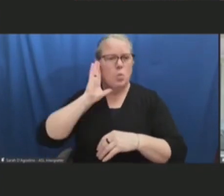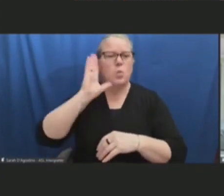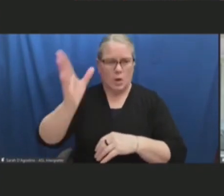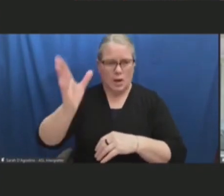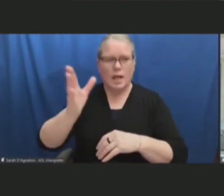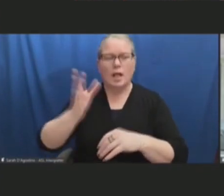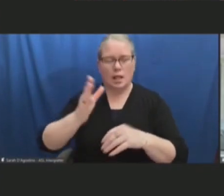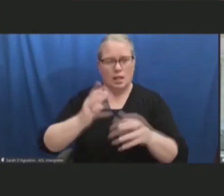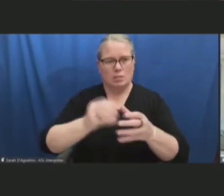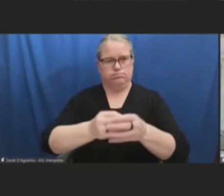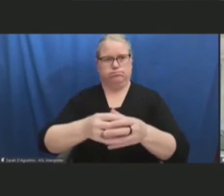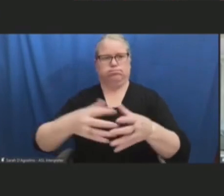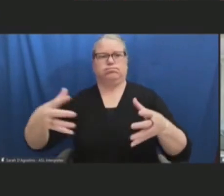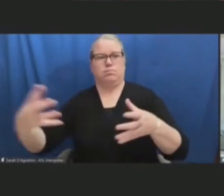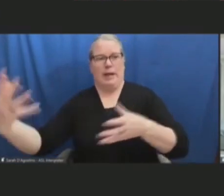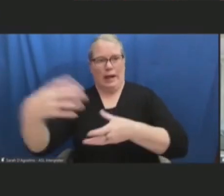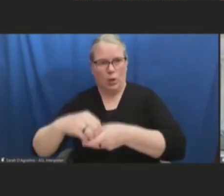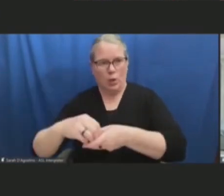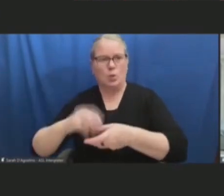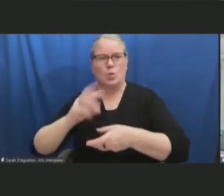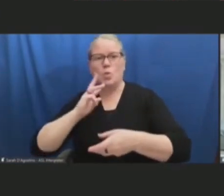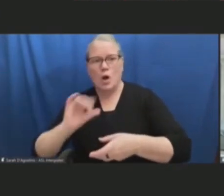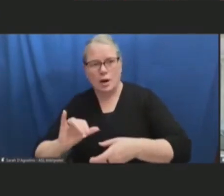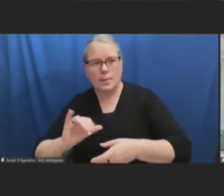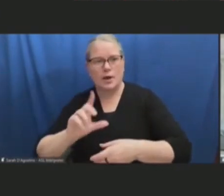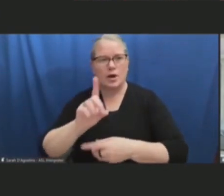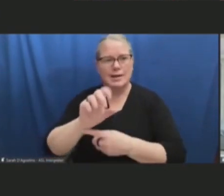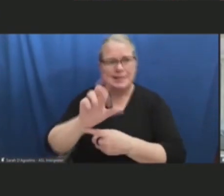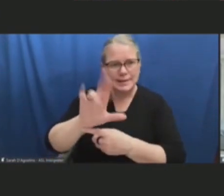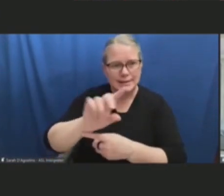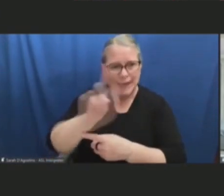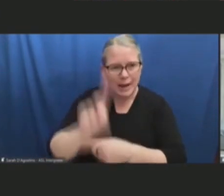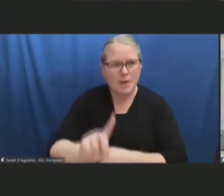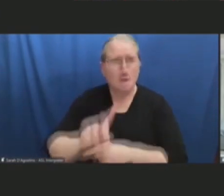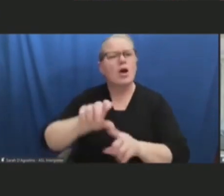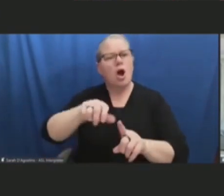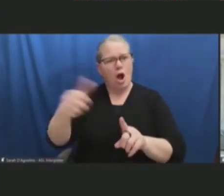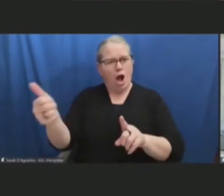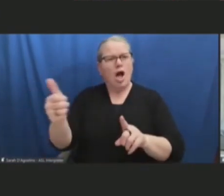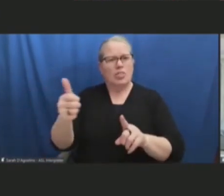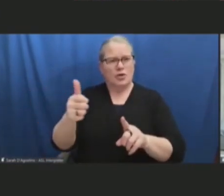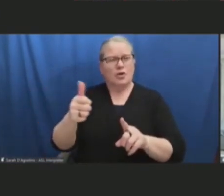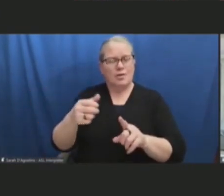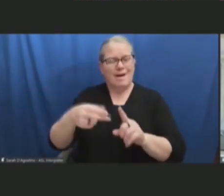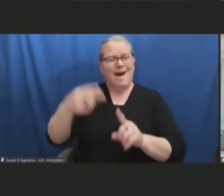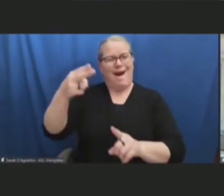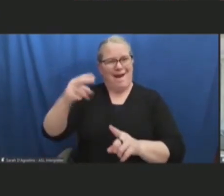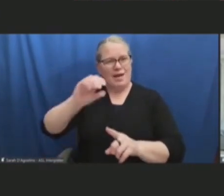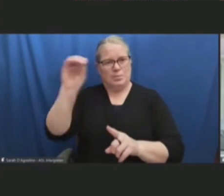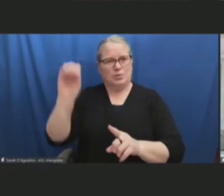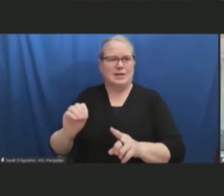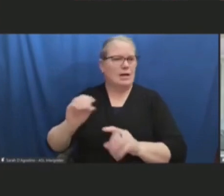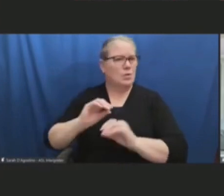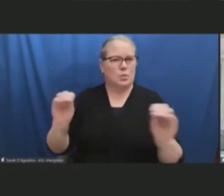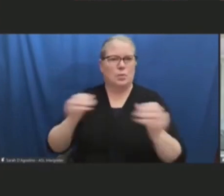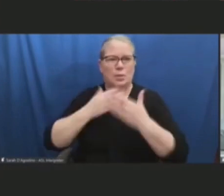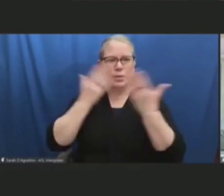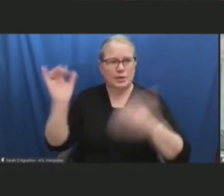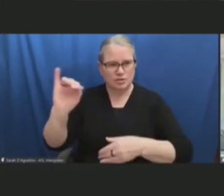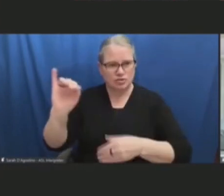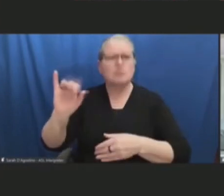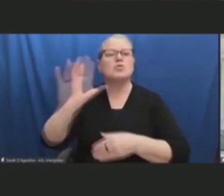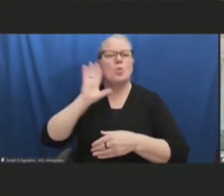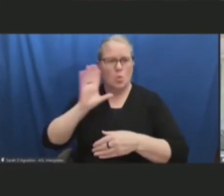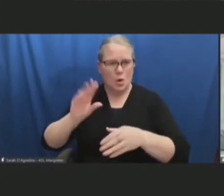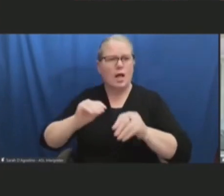Waterbury, Danbury, and other high uninsured areas as well. Now, I want to stress that we said the